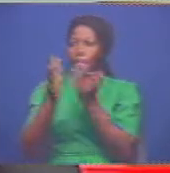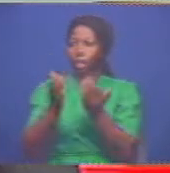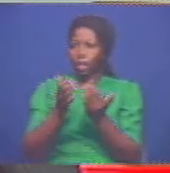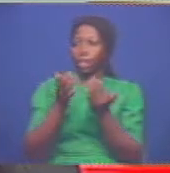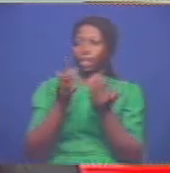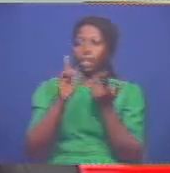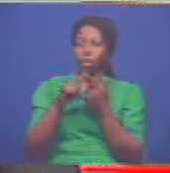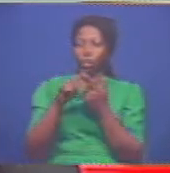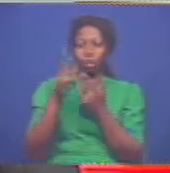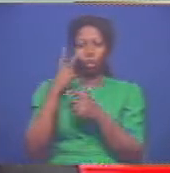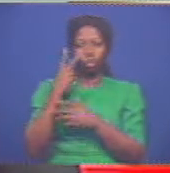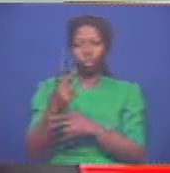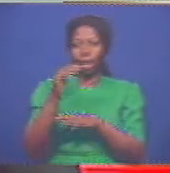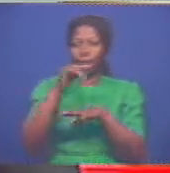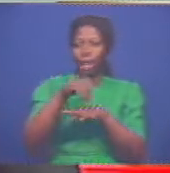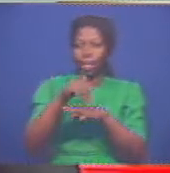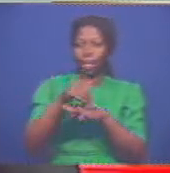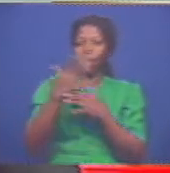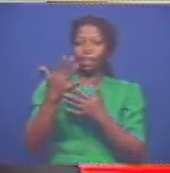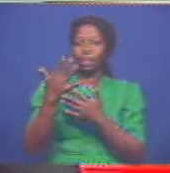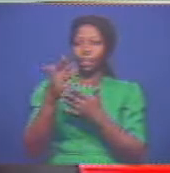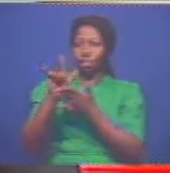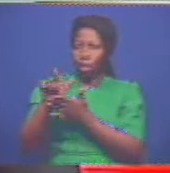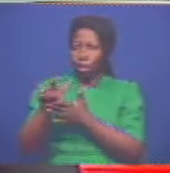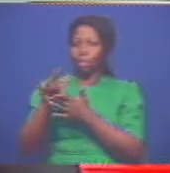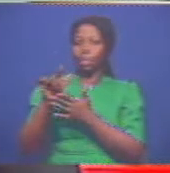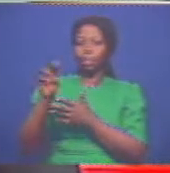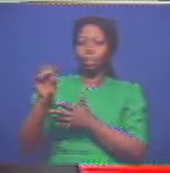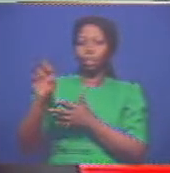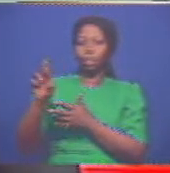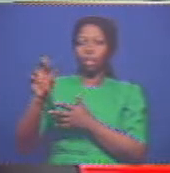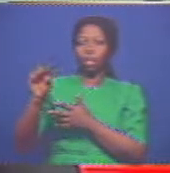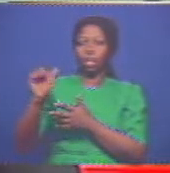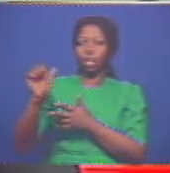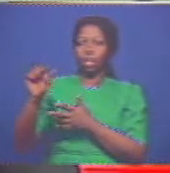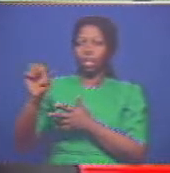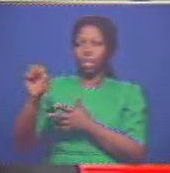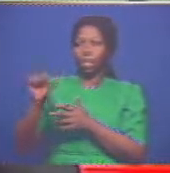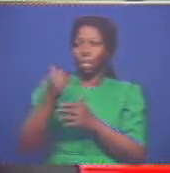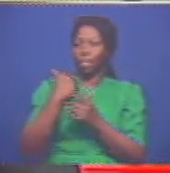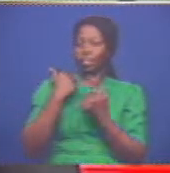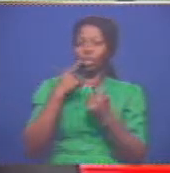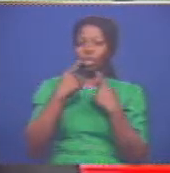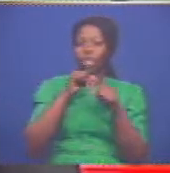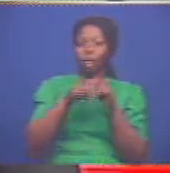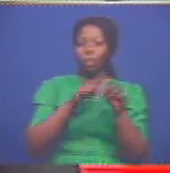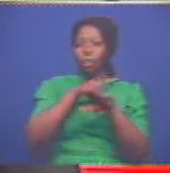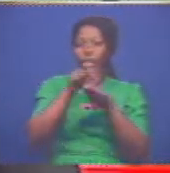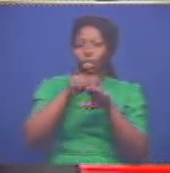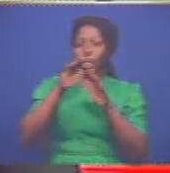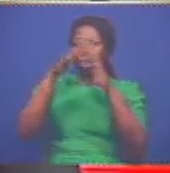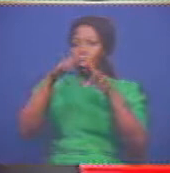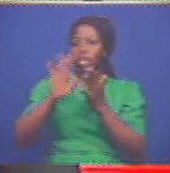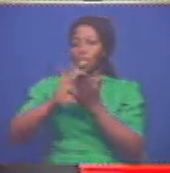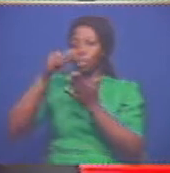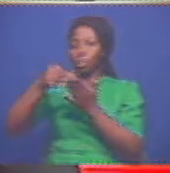also need to look at the mortgages. Maybe in this plan, they have talked about National Housing Development Fund. Yeah. Maybe that